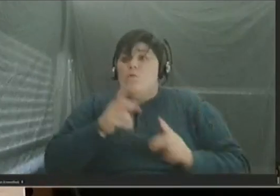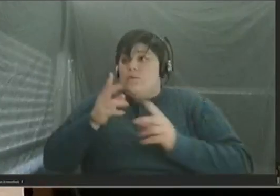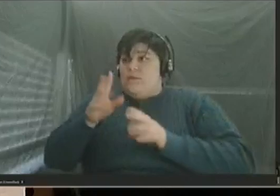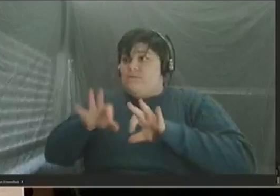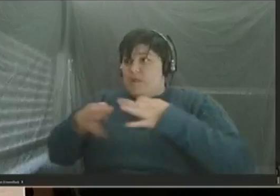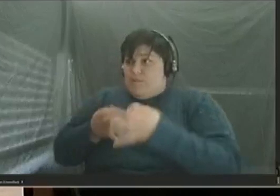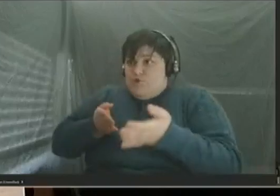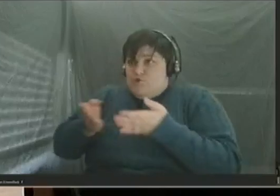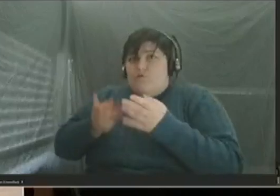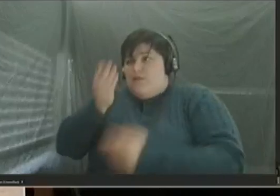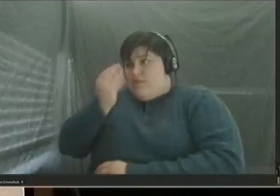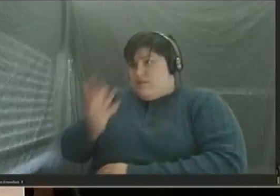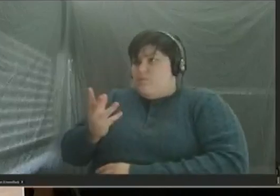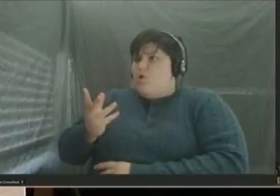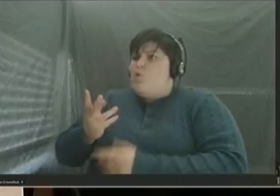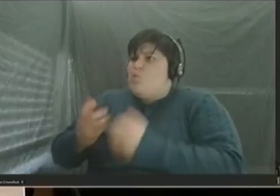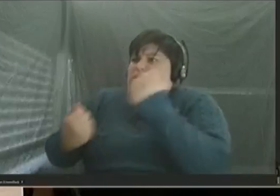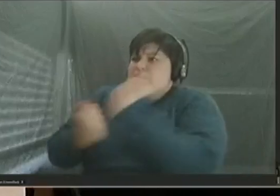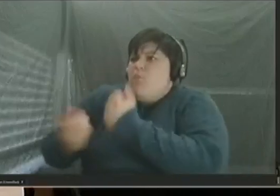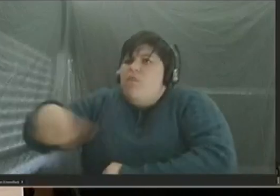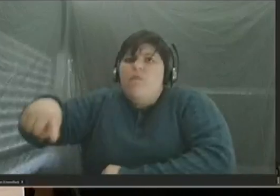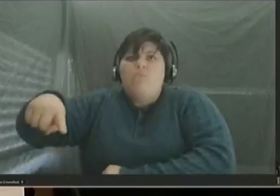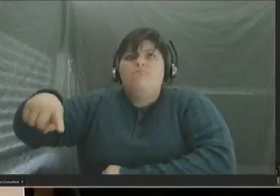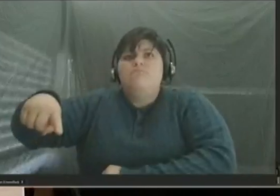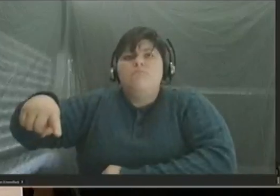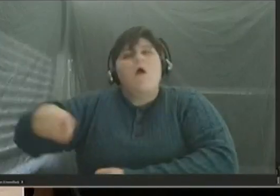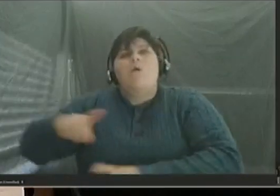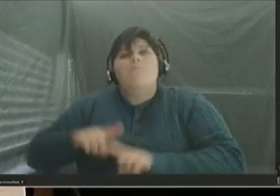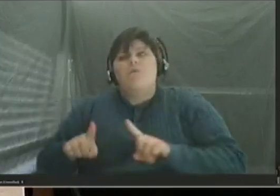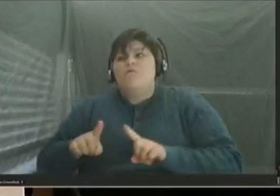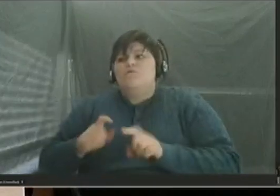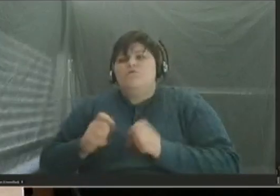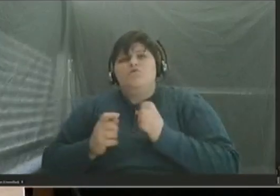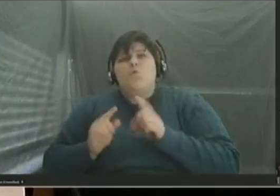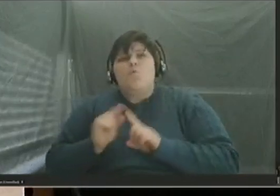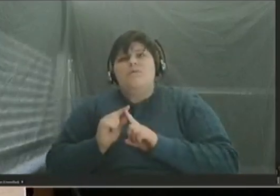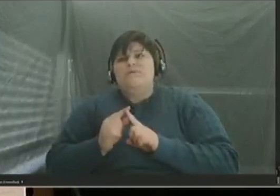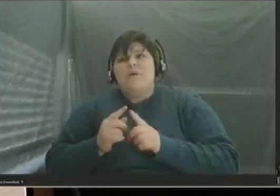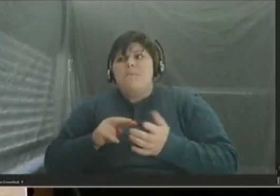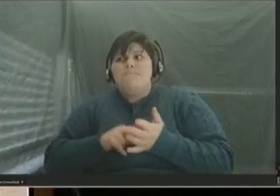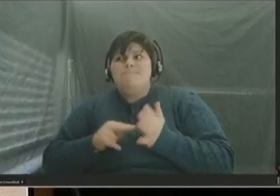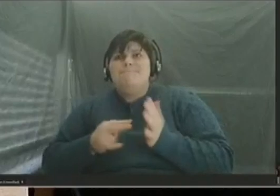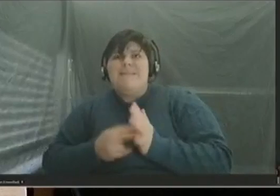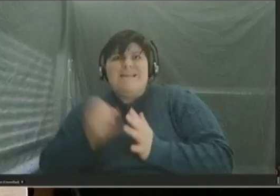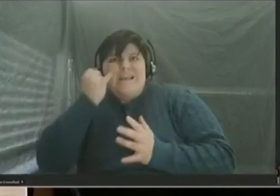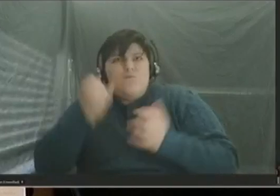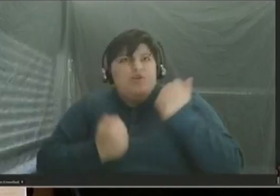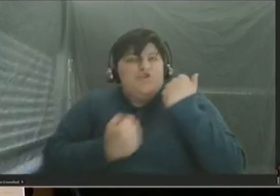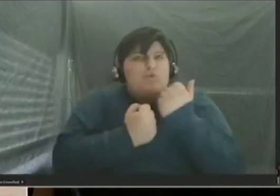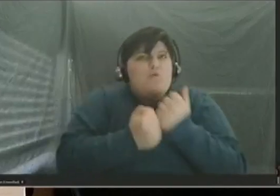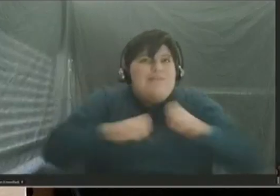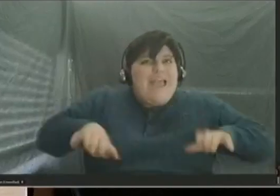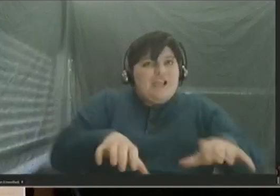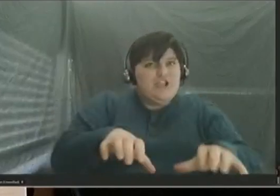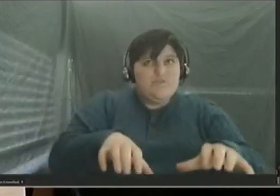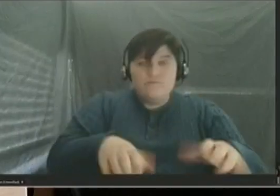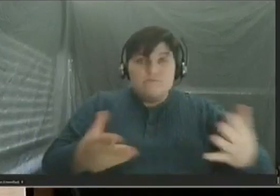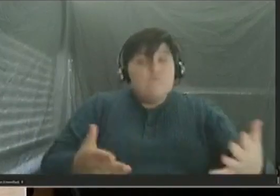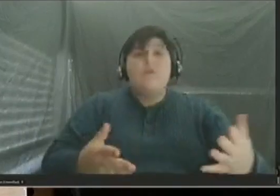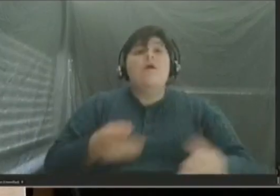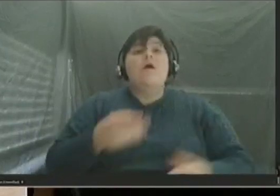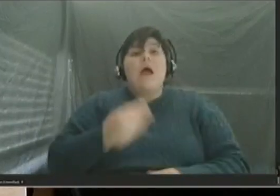serve that we stand with them, but those words only mean something if they're backed by action. And House